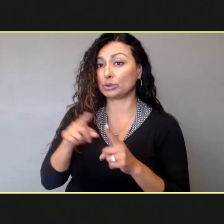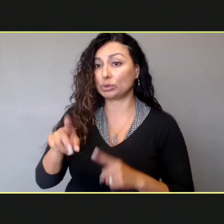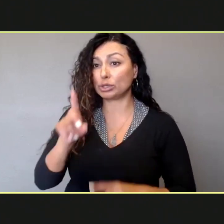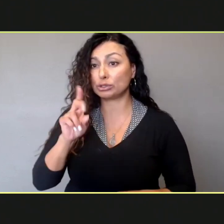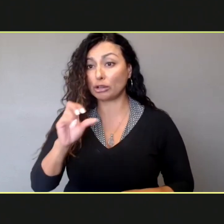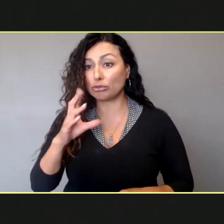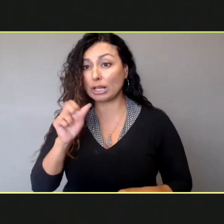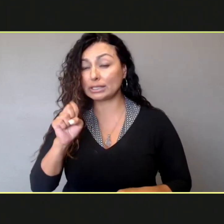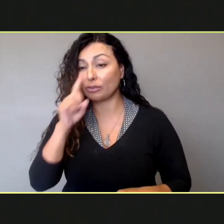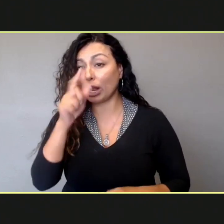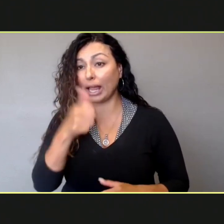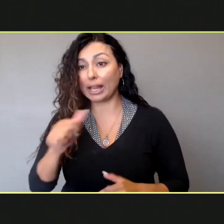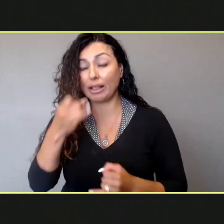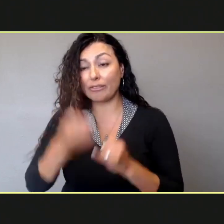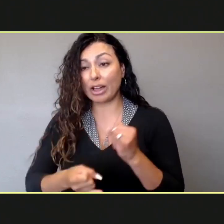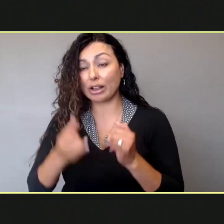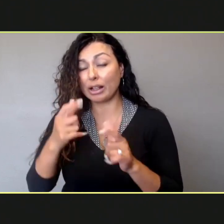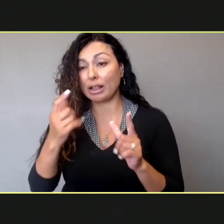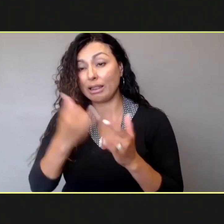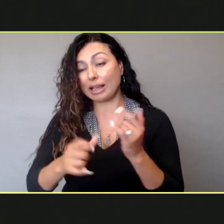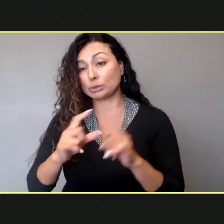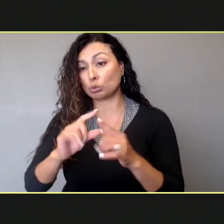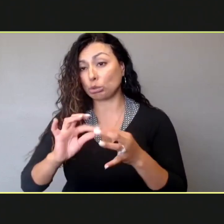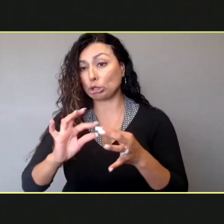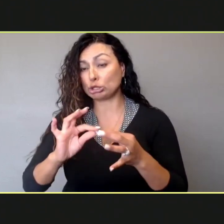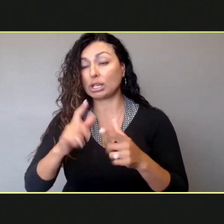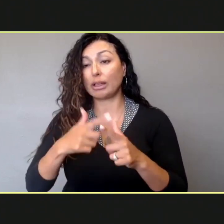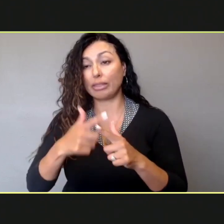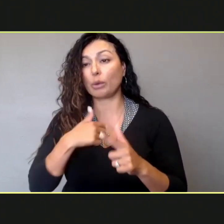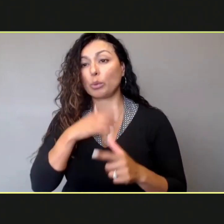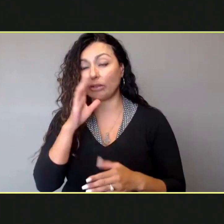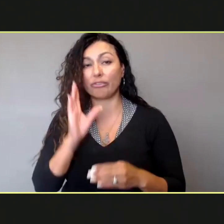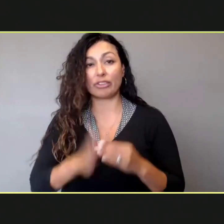final last words, and then we'll conclude this press conference.